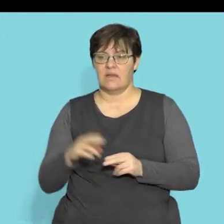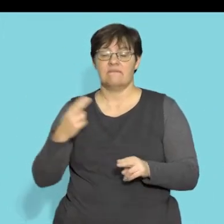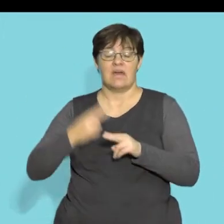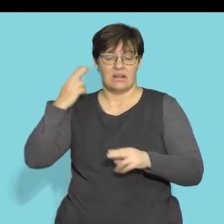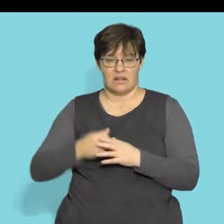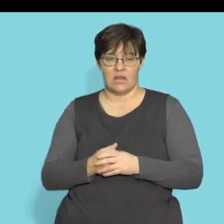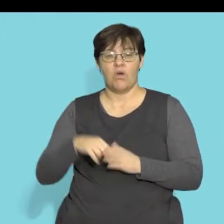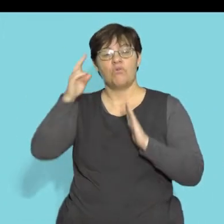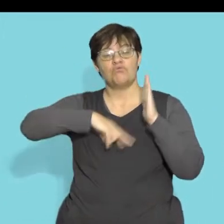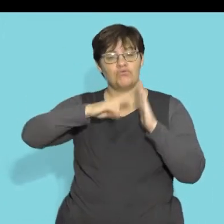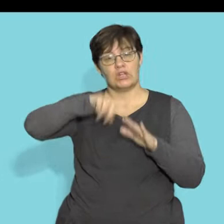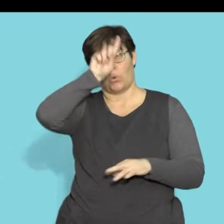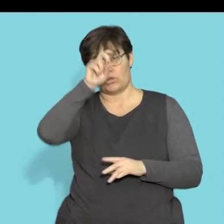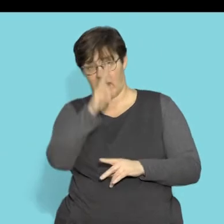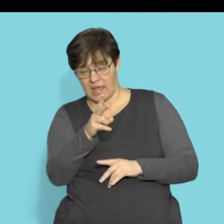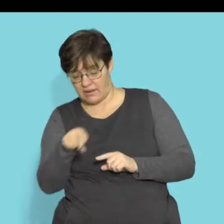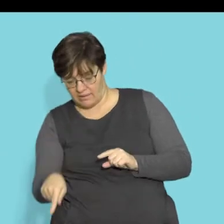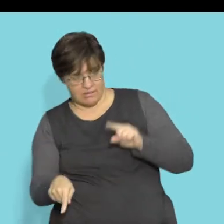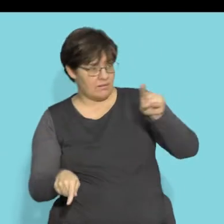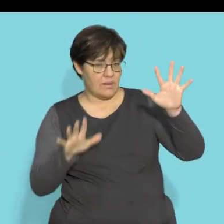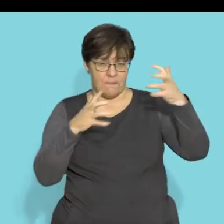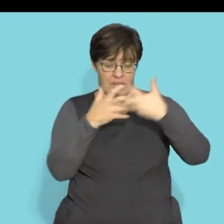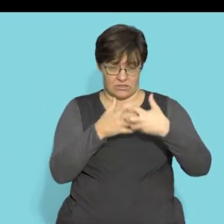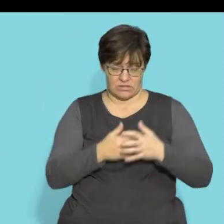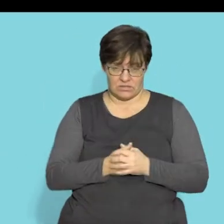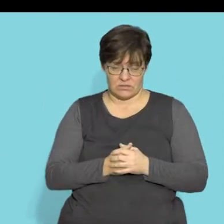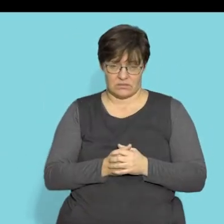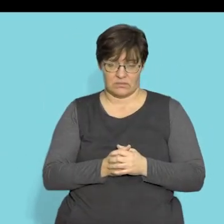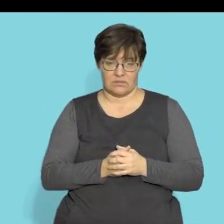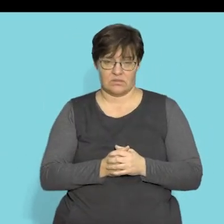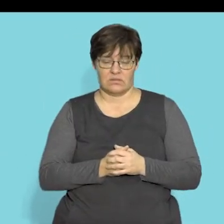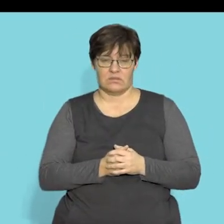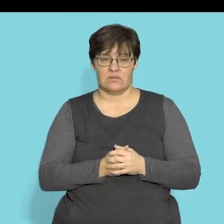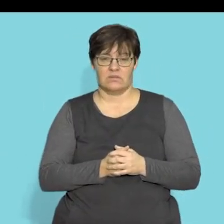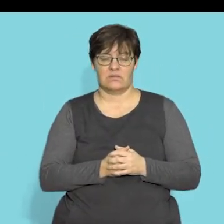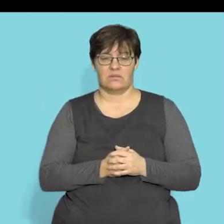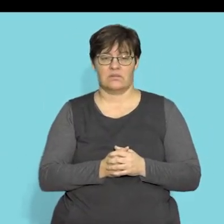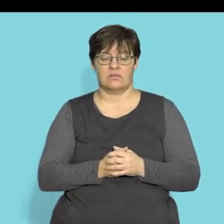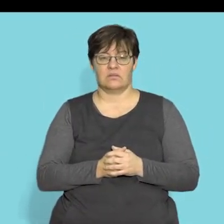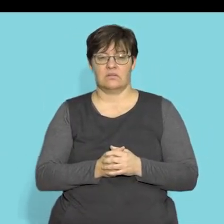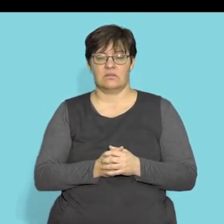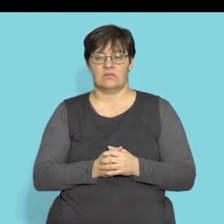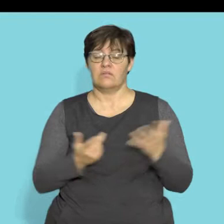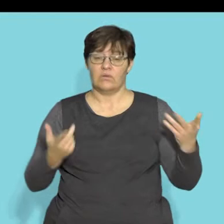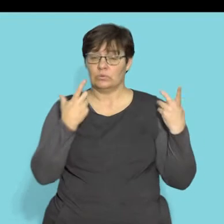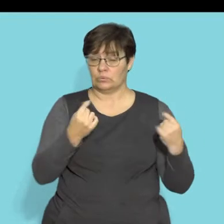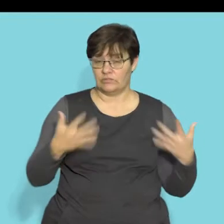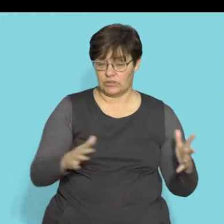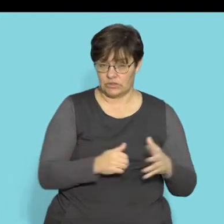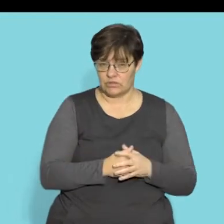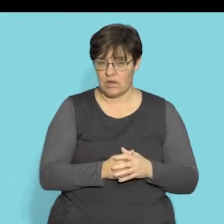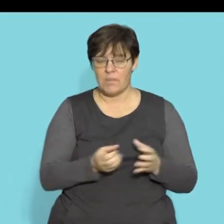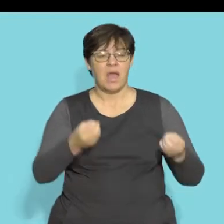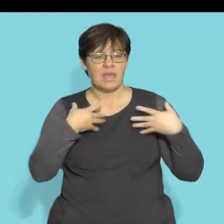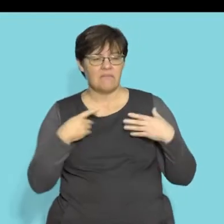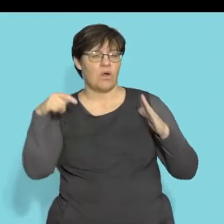Finally, you read the question again one more time, check if the answer corresponds to the question. As you do that,